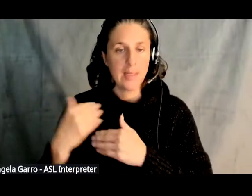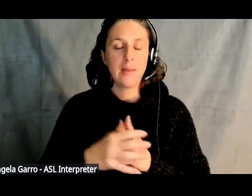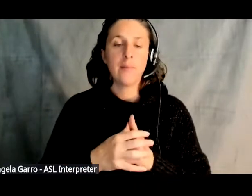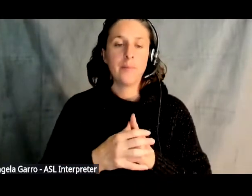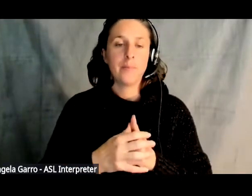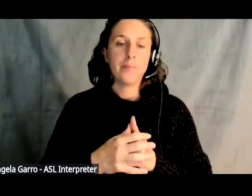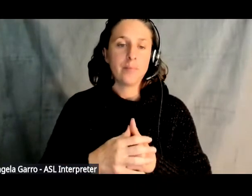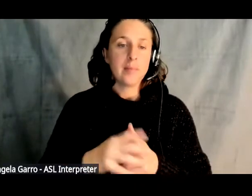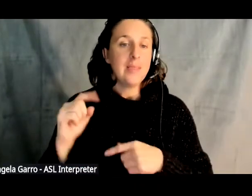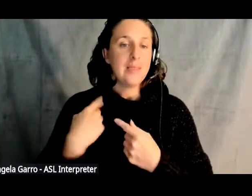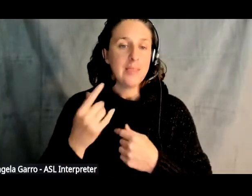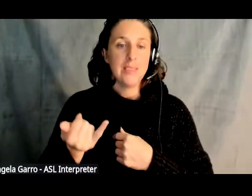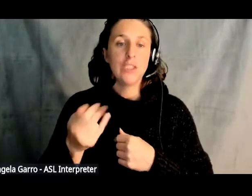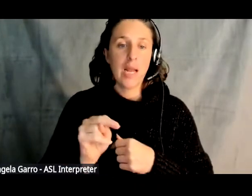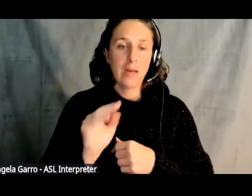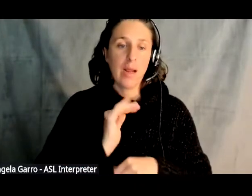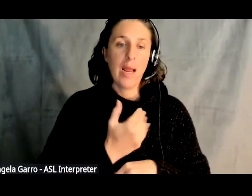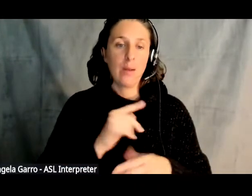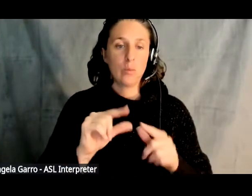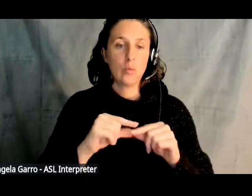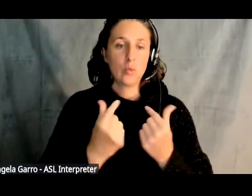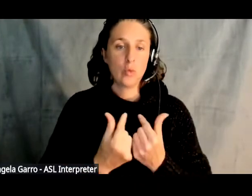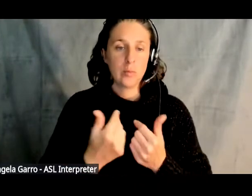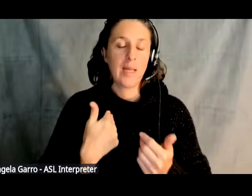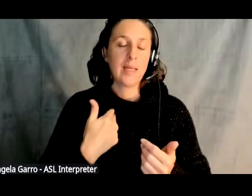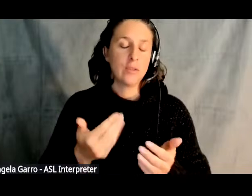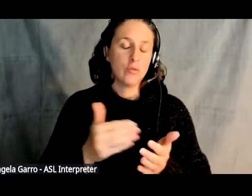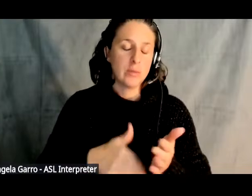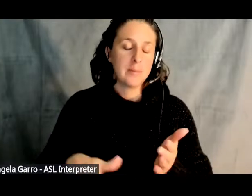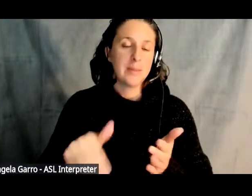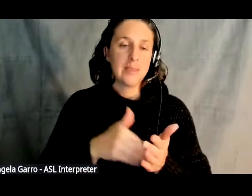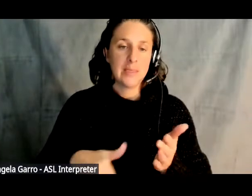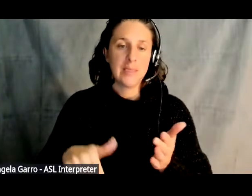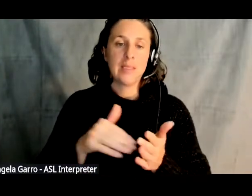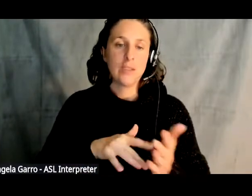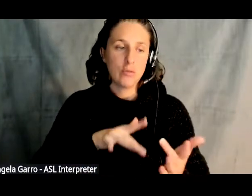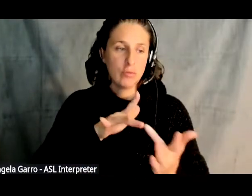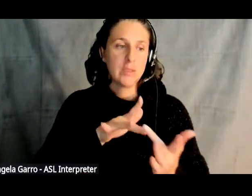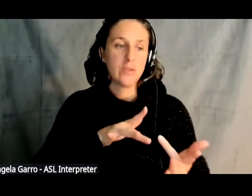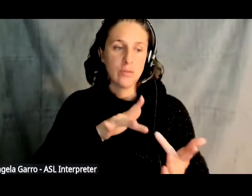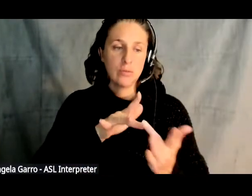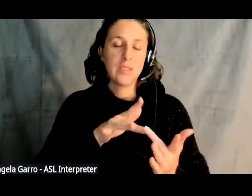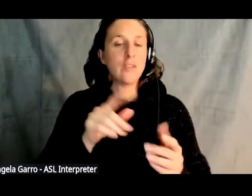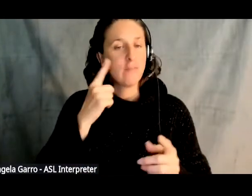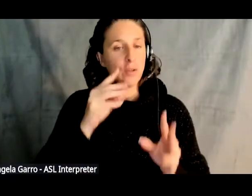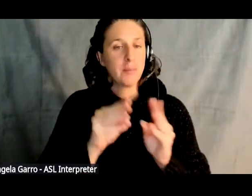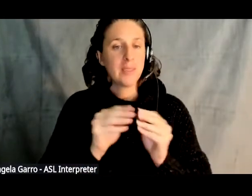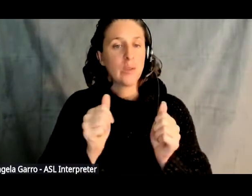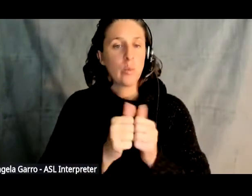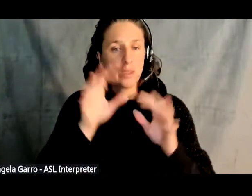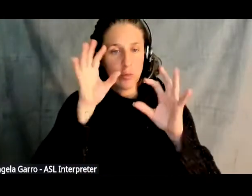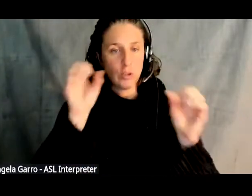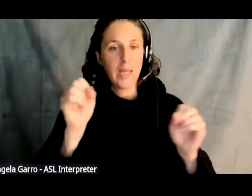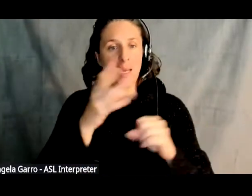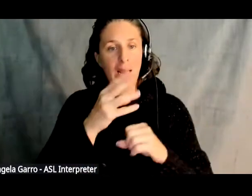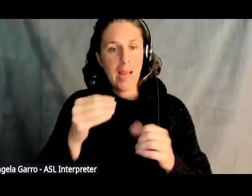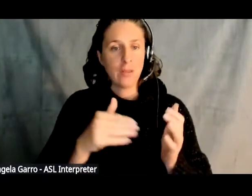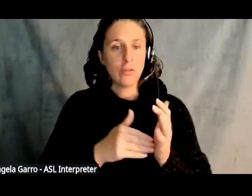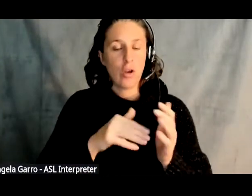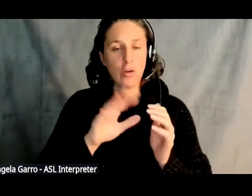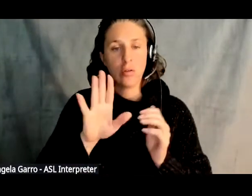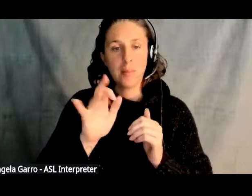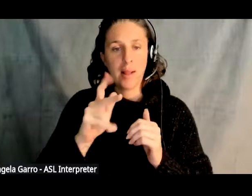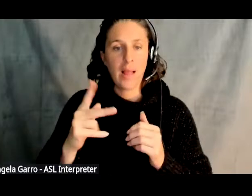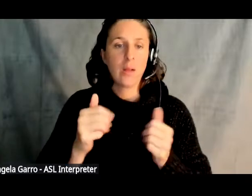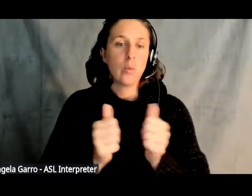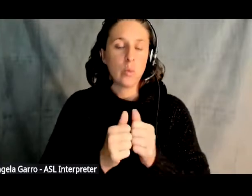Since January, our group has repeatedly reached out for meetings with the superintendent and Dr. Black with the